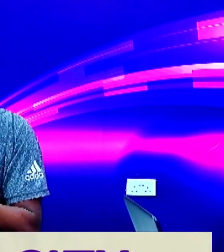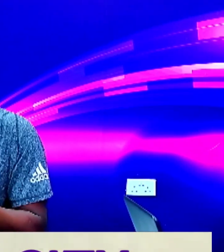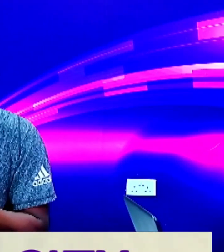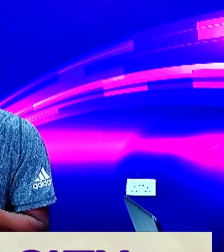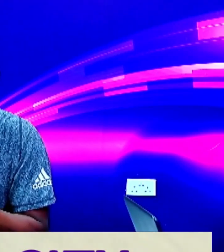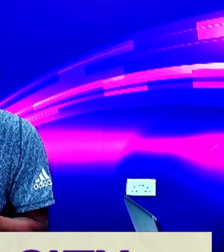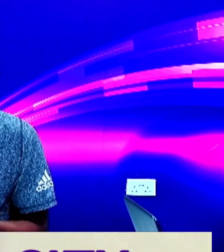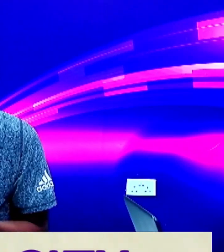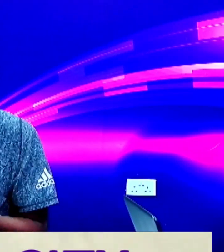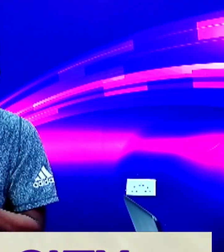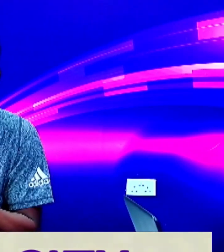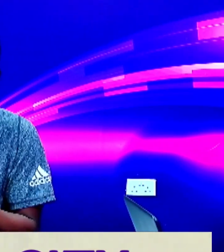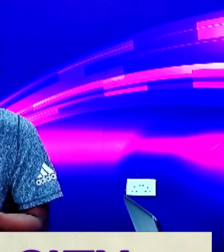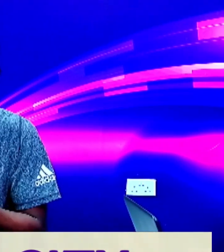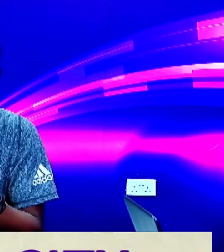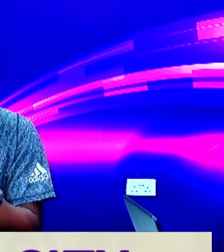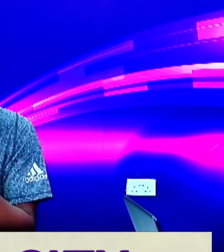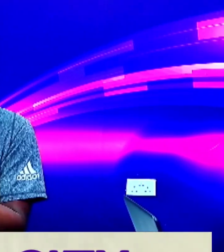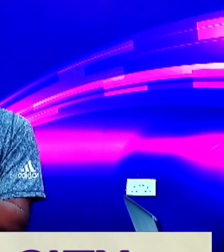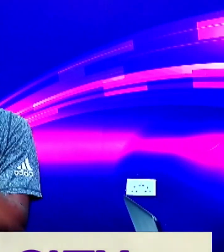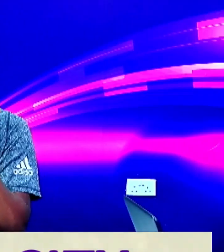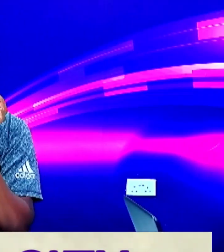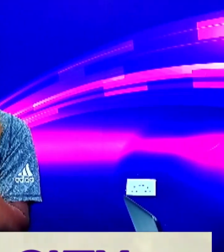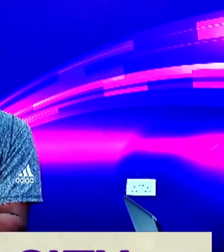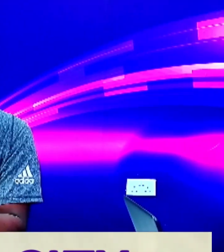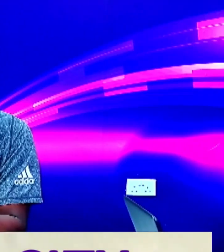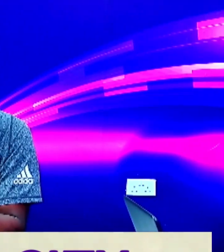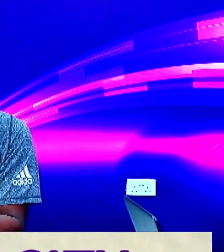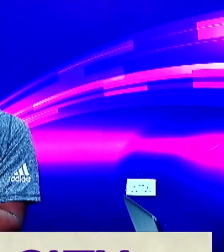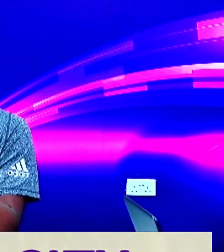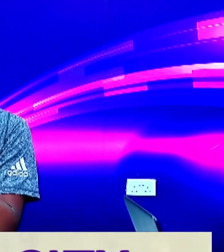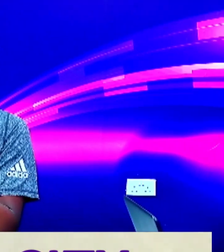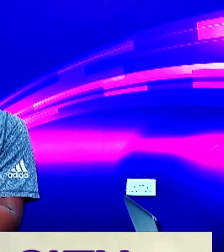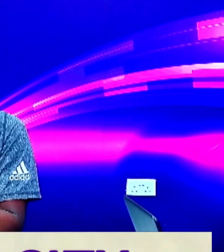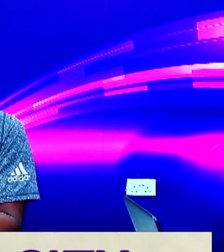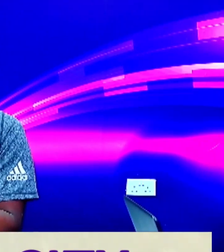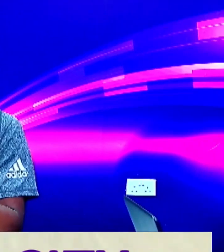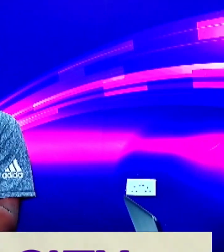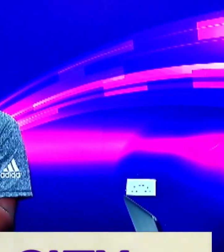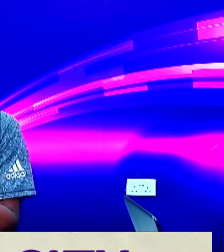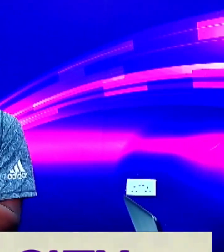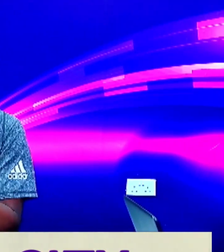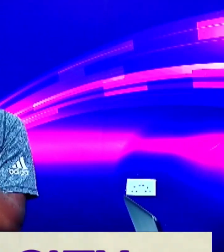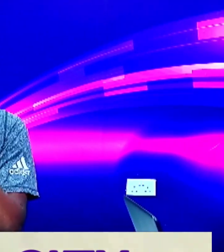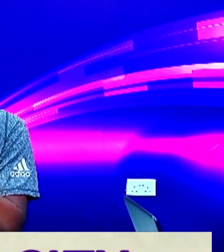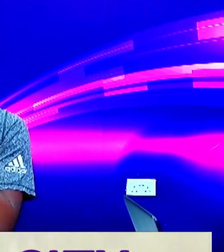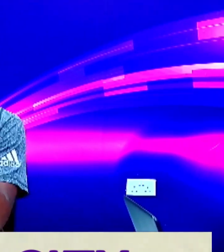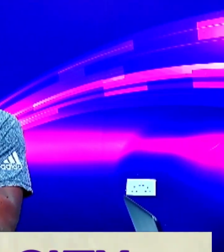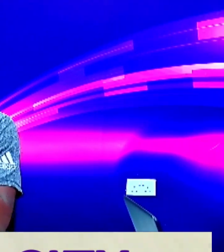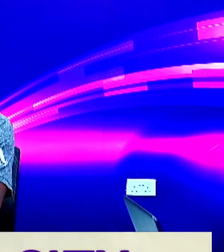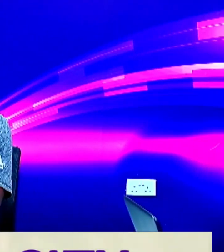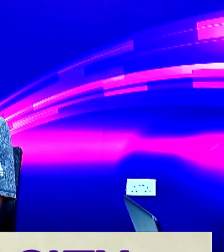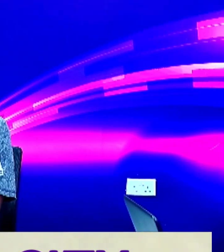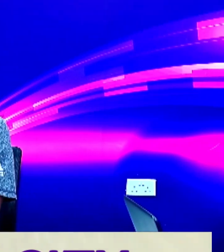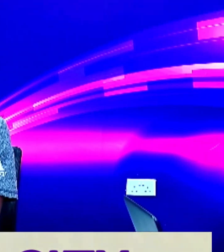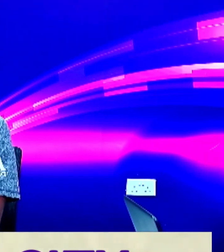Victor Gyökeres coming to Arsenal, joining Arsenal, it will make a very perfect team. So I'm telling you, Arsenal